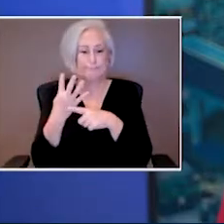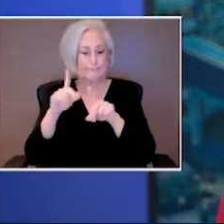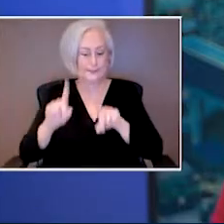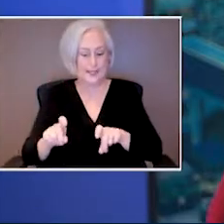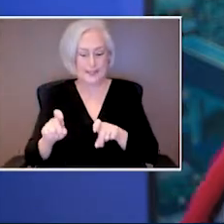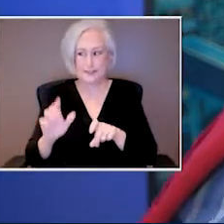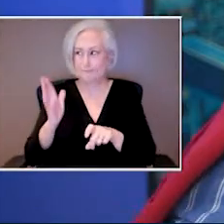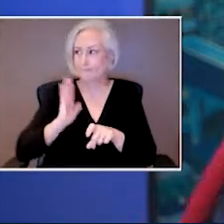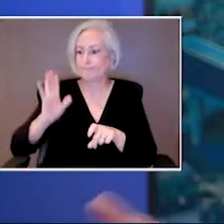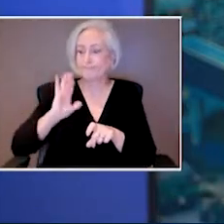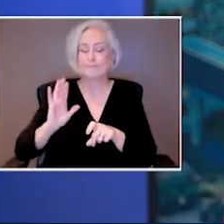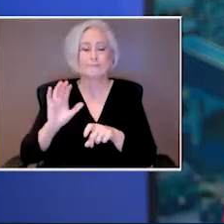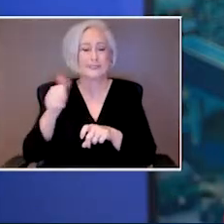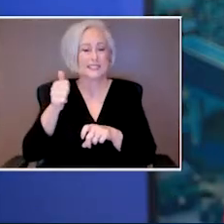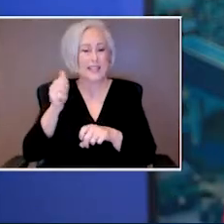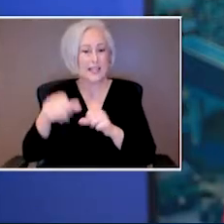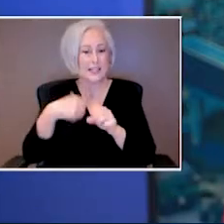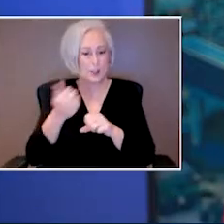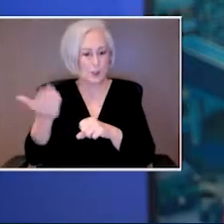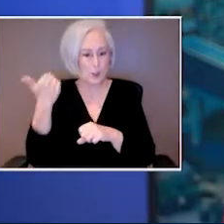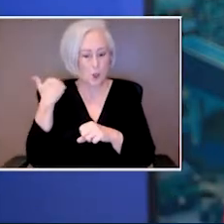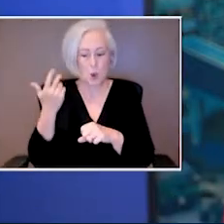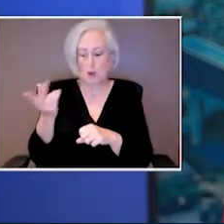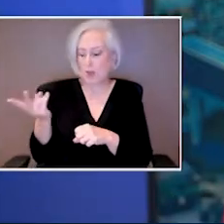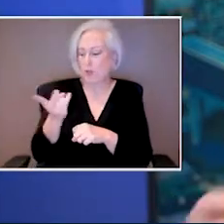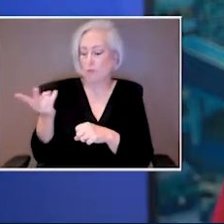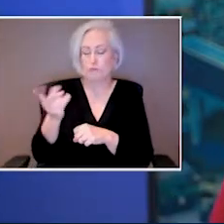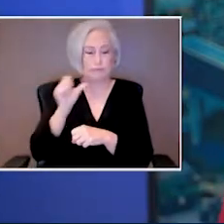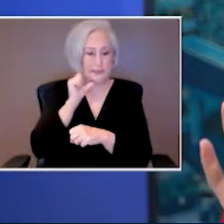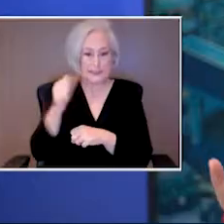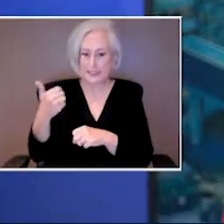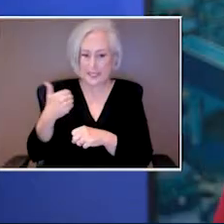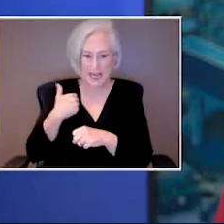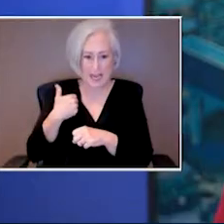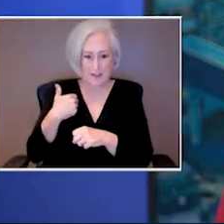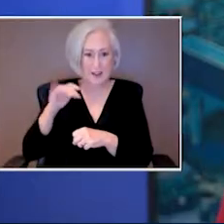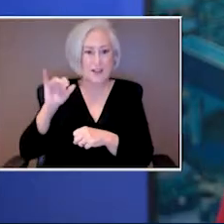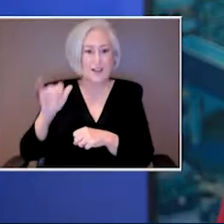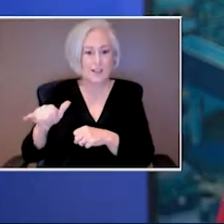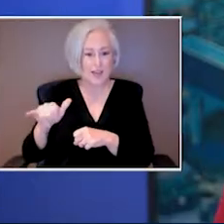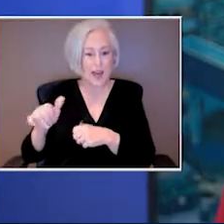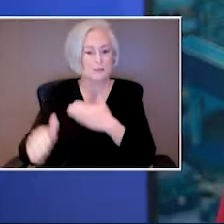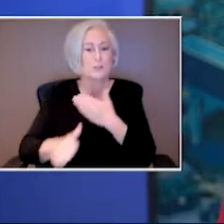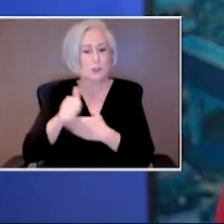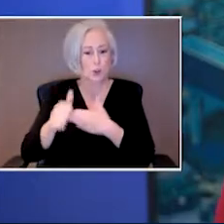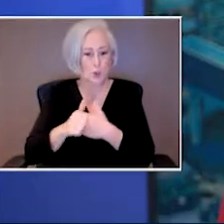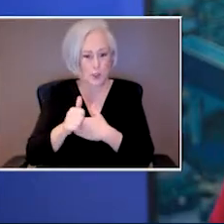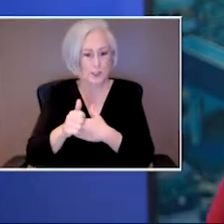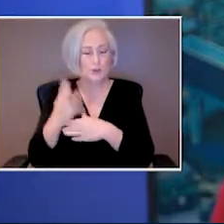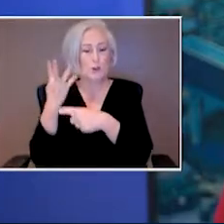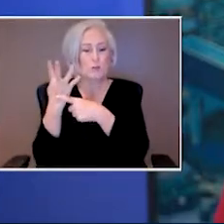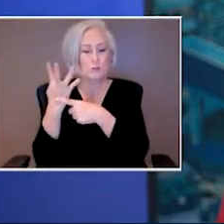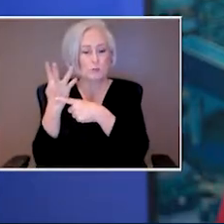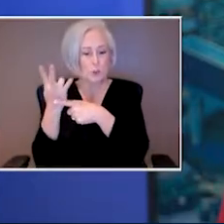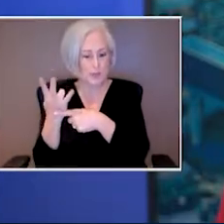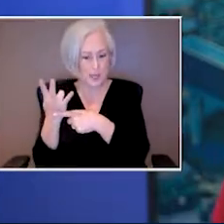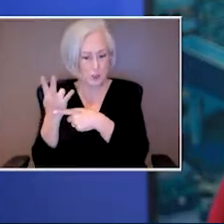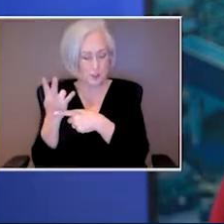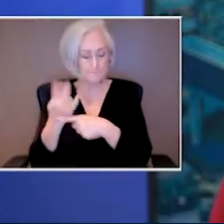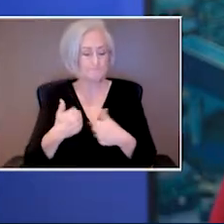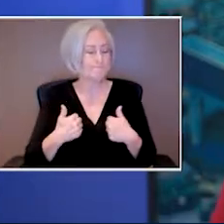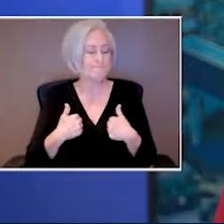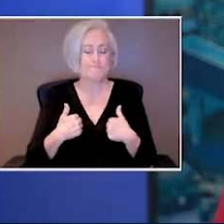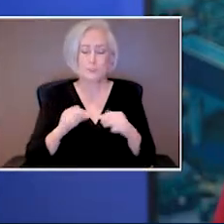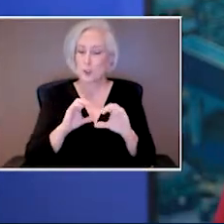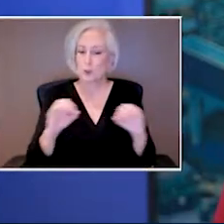and they both did not show that they had any of those major risk genetic mutations. And I as well did not show that I had any